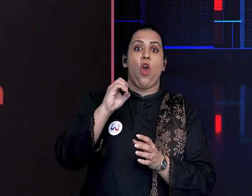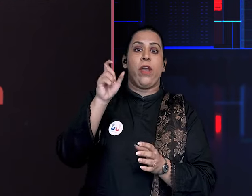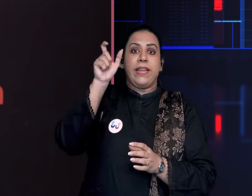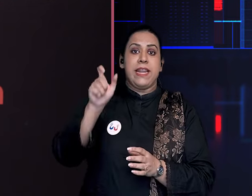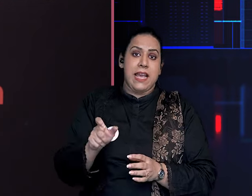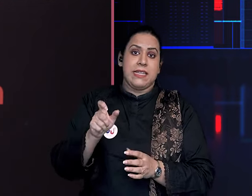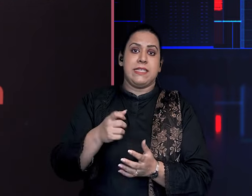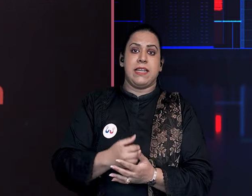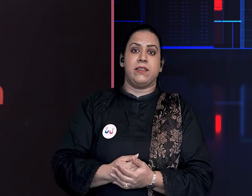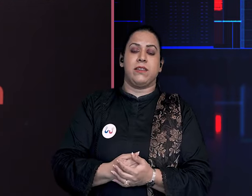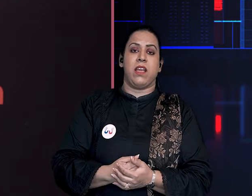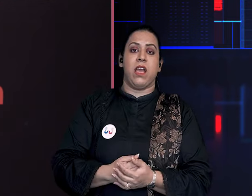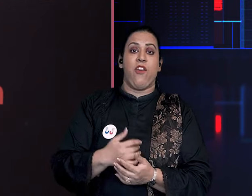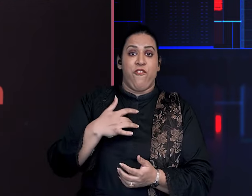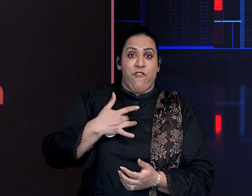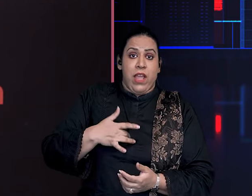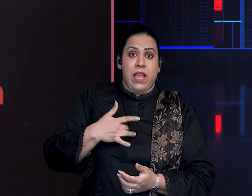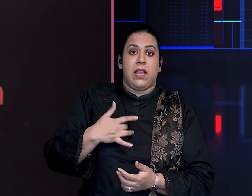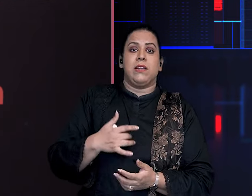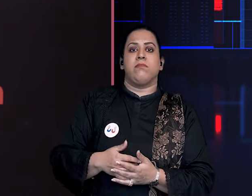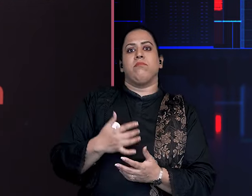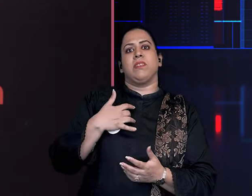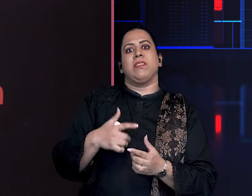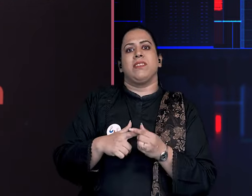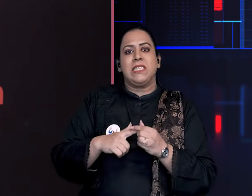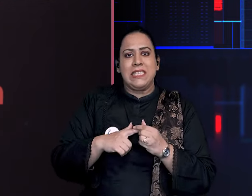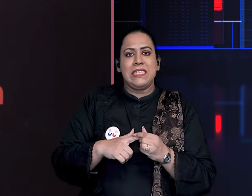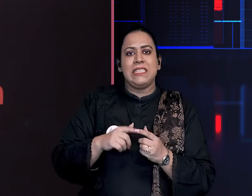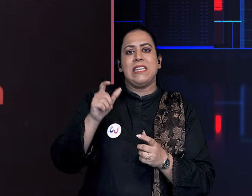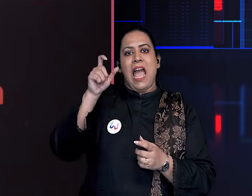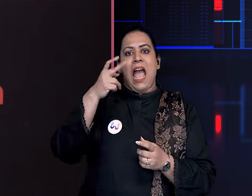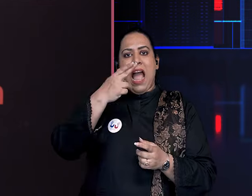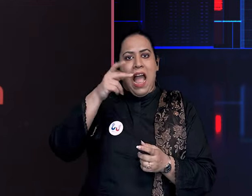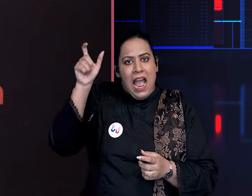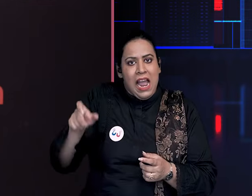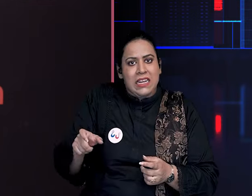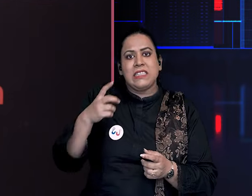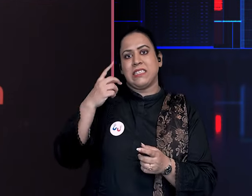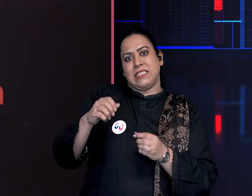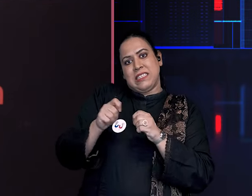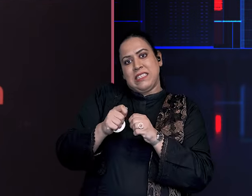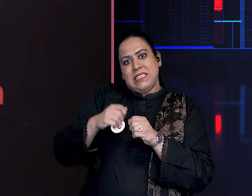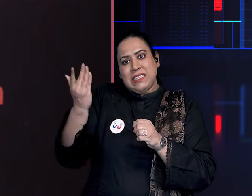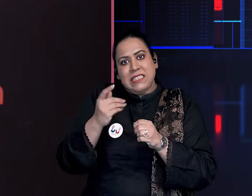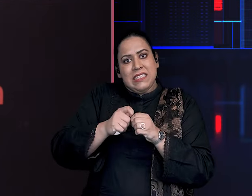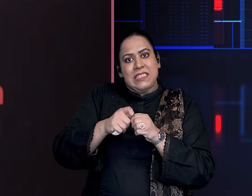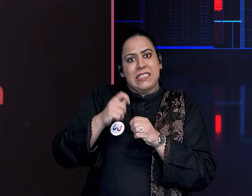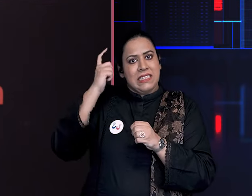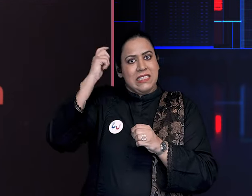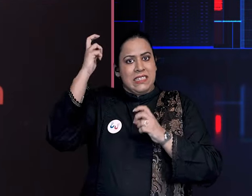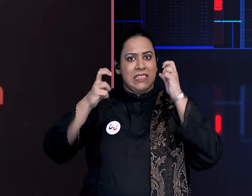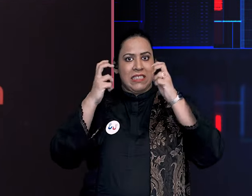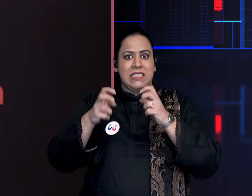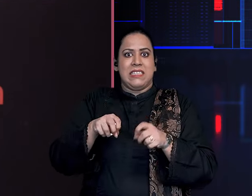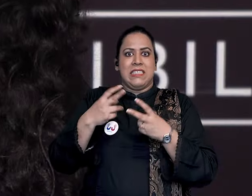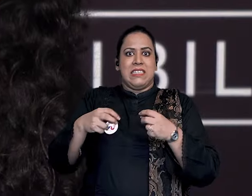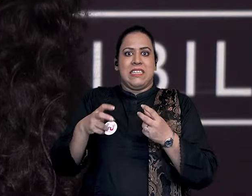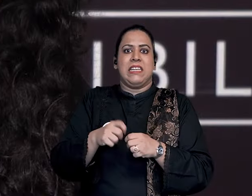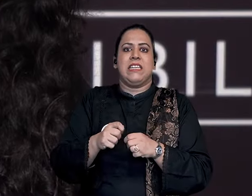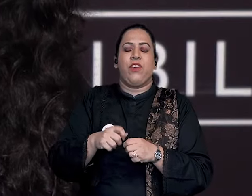really work towards a developmental stage of Lahore, Pakistan,